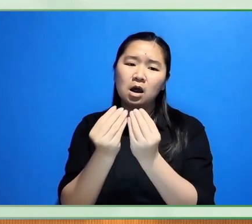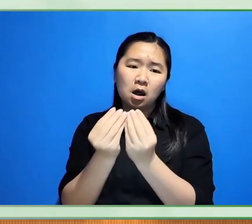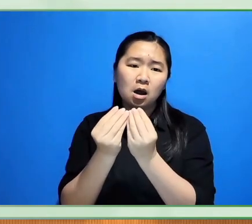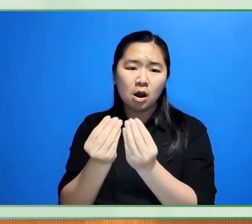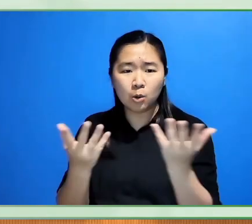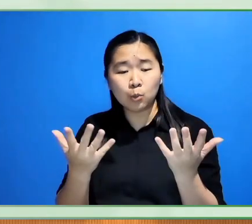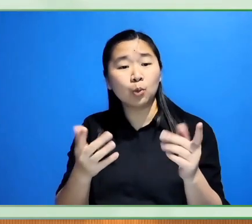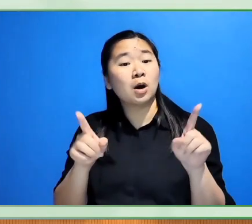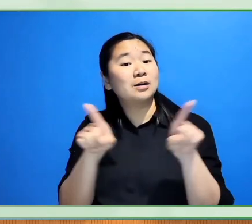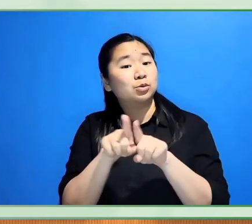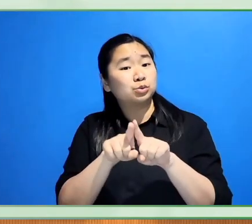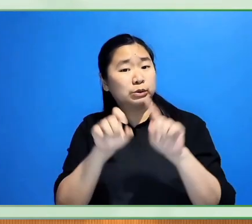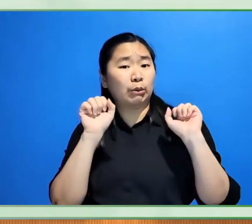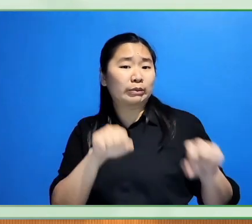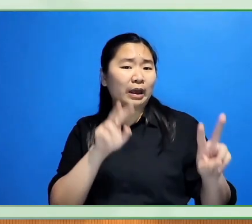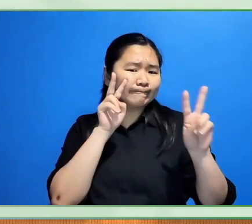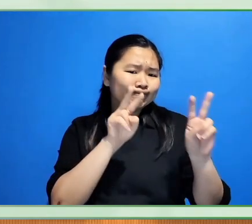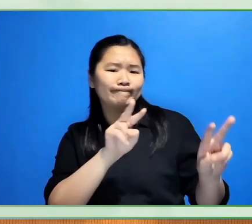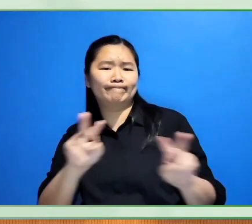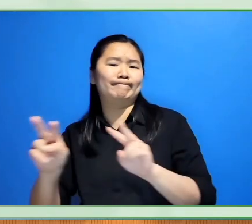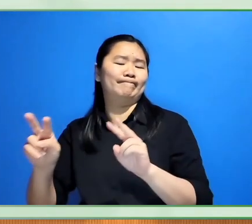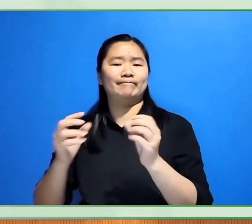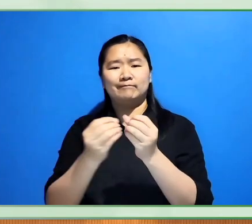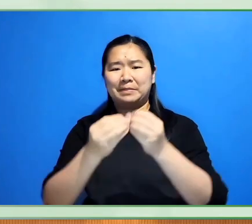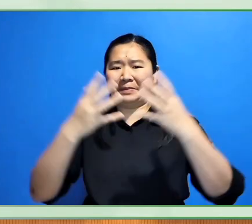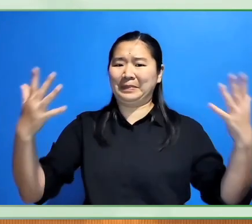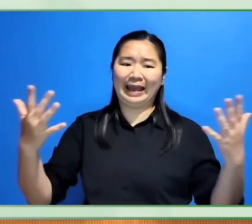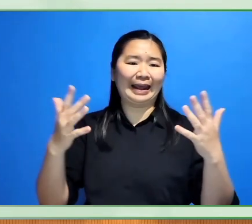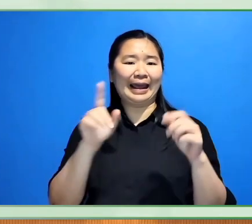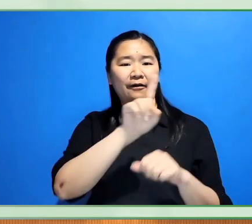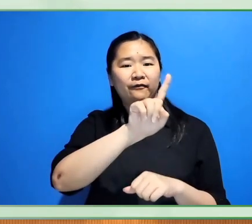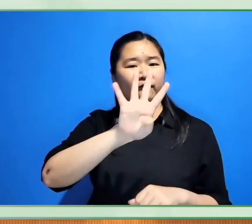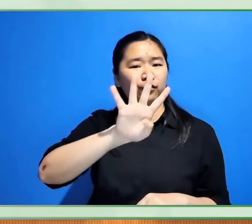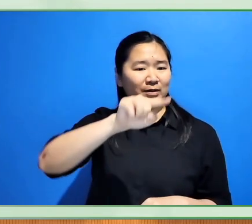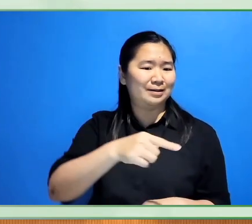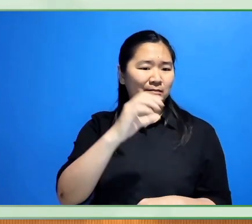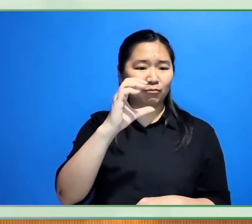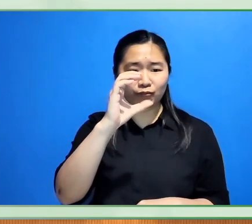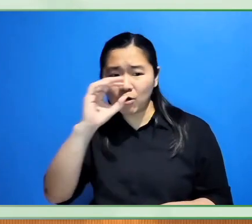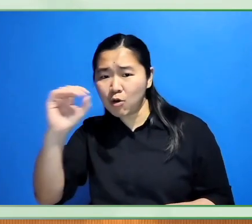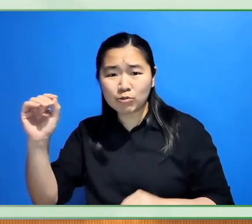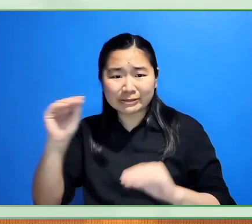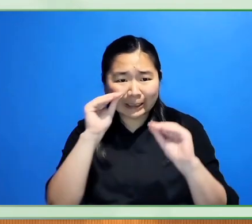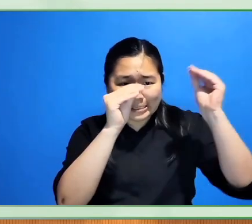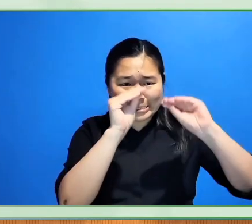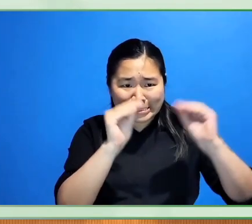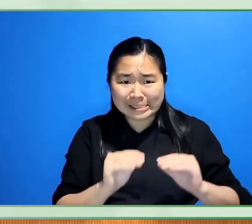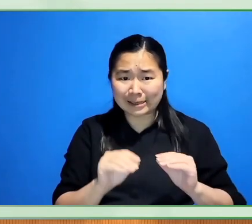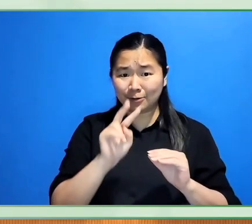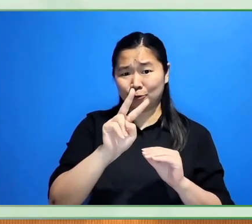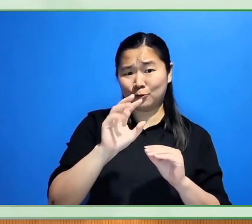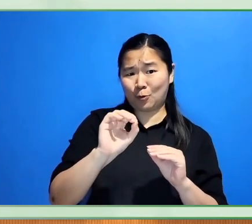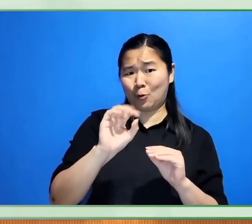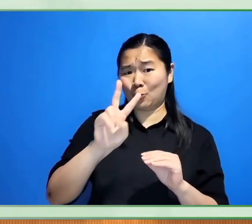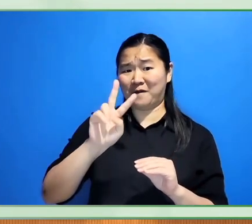sent out the equivalent of 840 limbs in 2025. And our goal for 2026 is to send out 5,000 components,